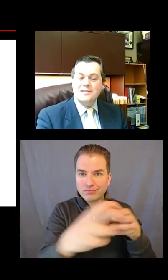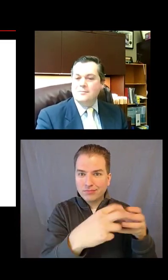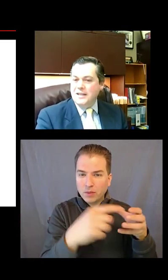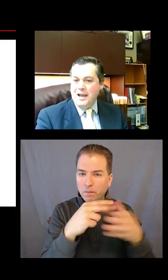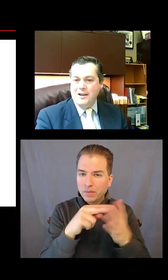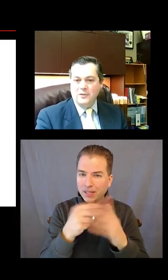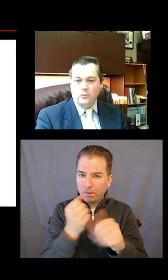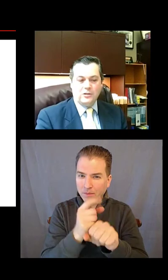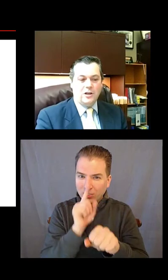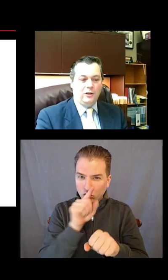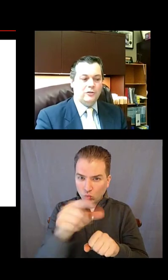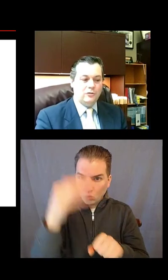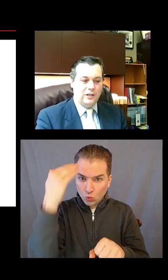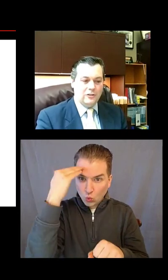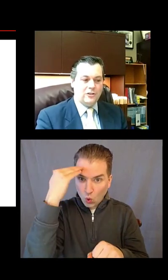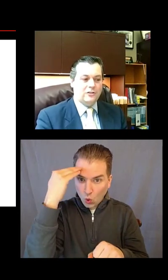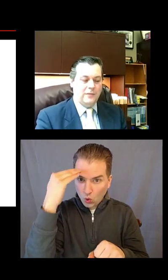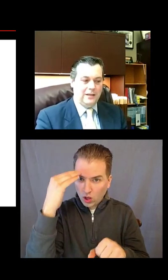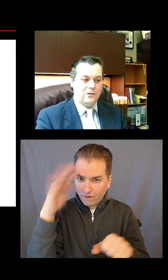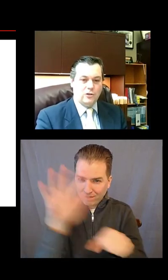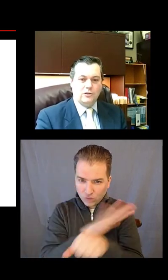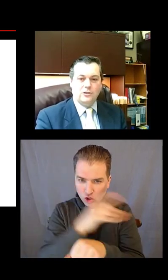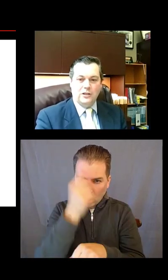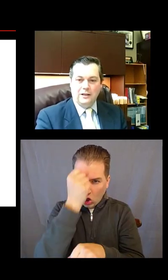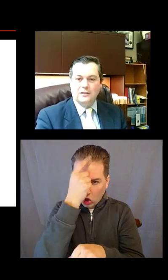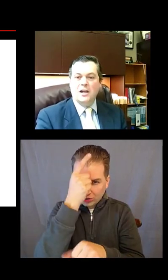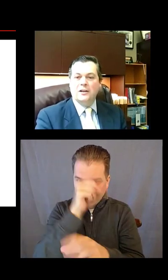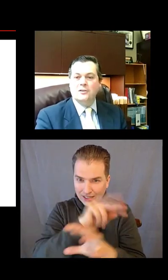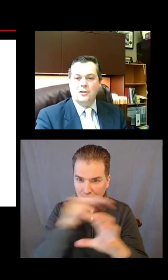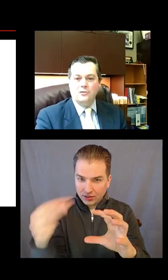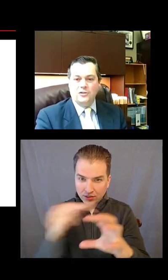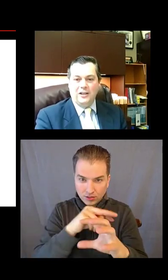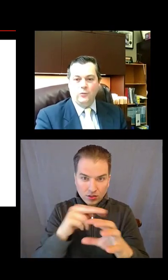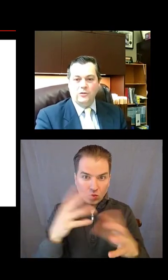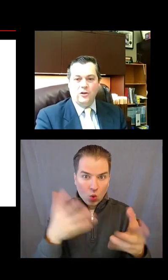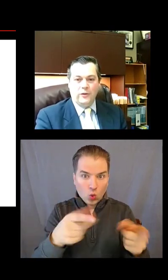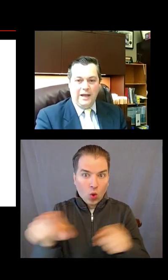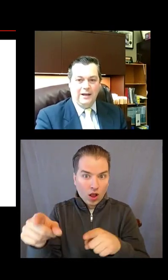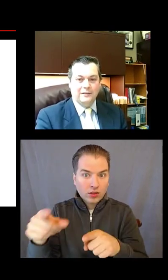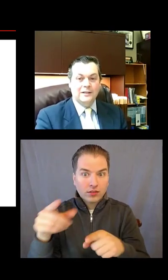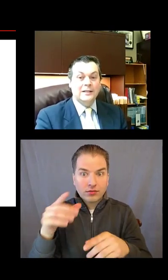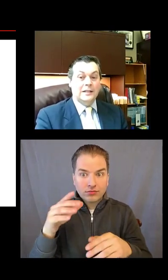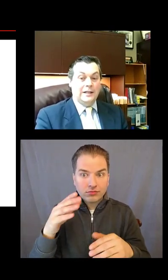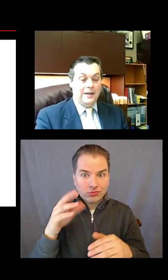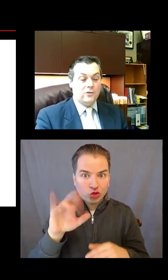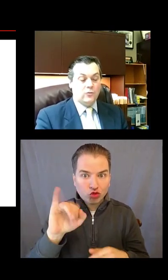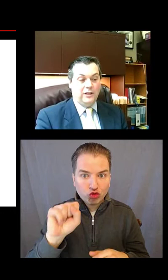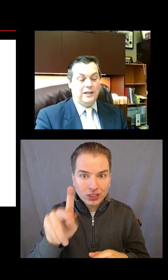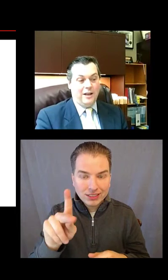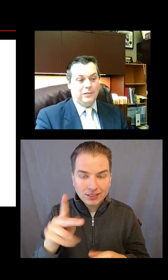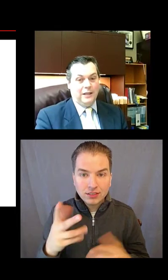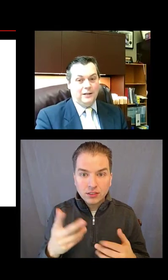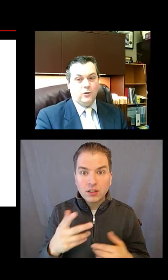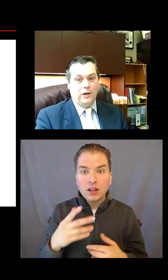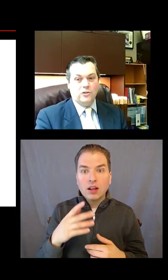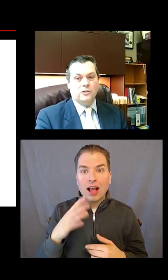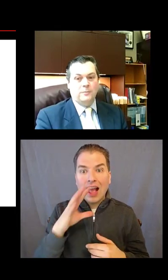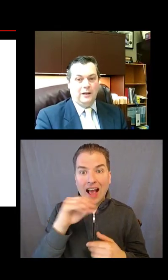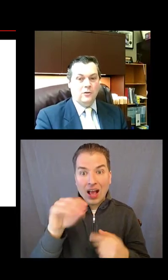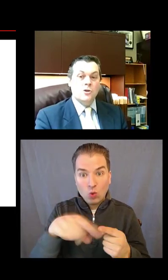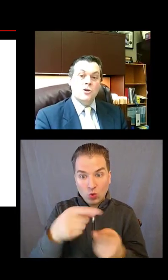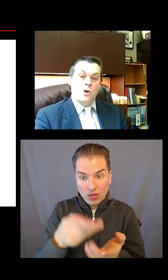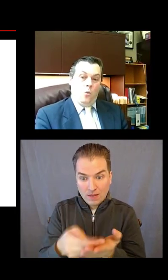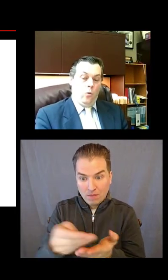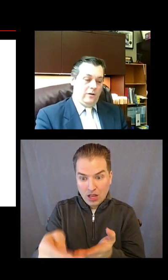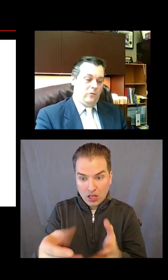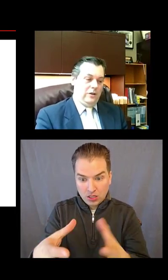to spend some time in what's called due diligence, making sure that you kick the tires and understand what's going on. Then there's really complicated question